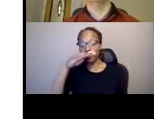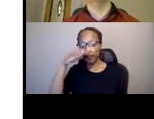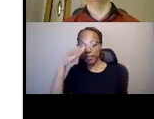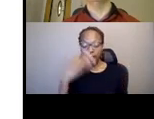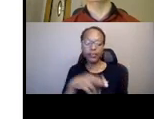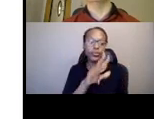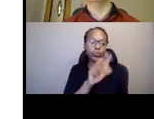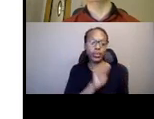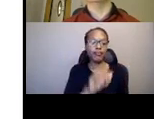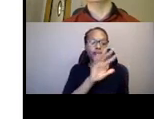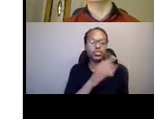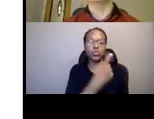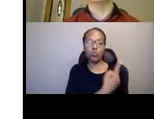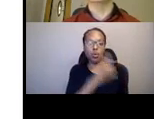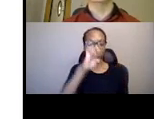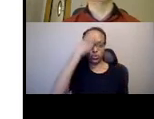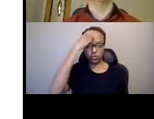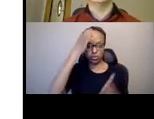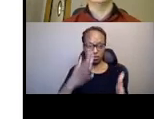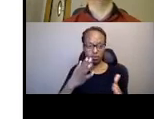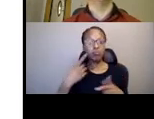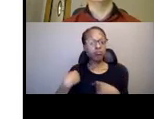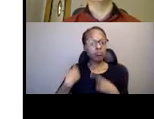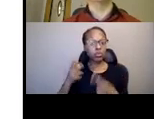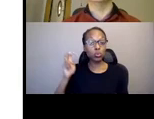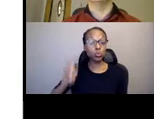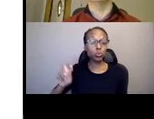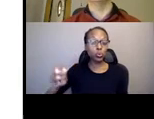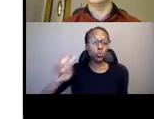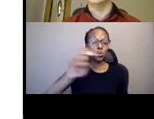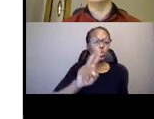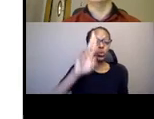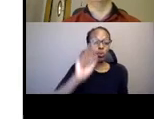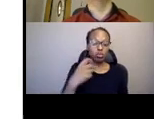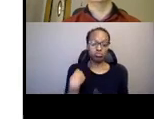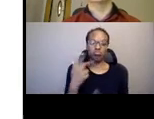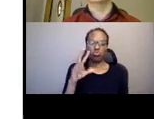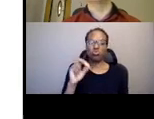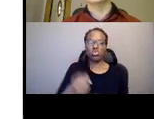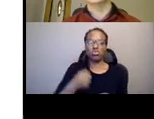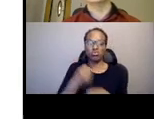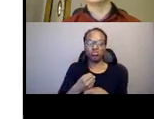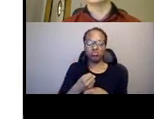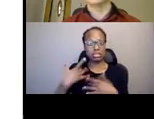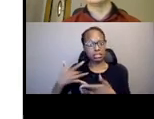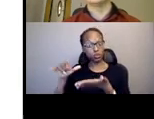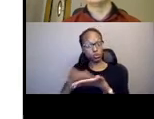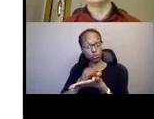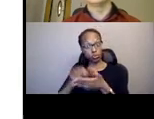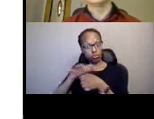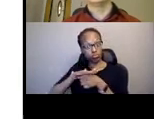we've been touring the US for over 30 years. We're not in New York City area too much because we're out there a little bit